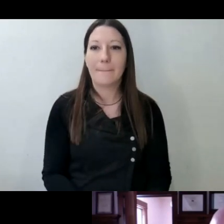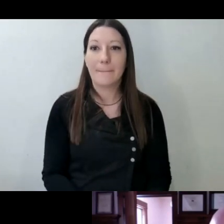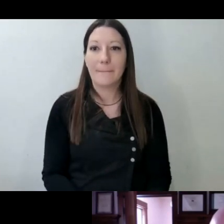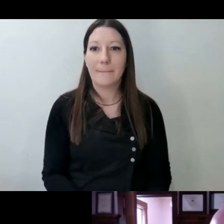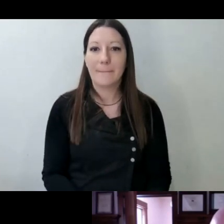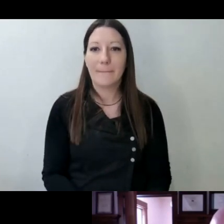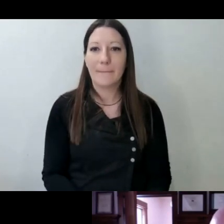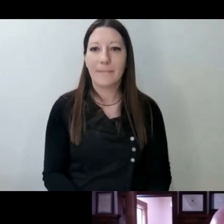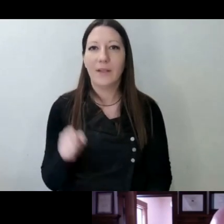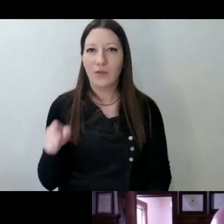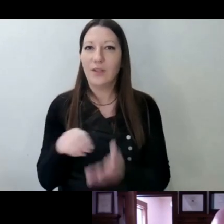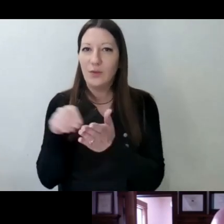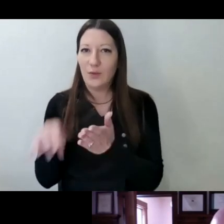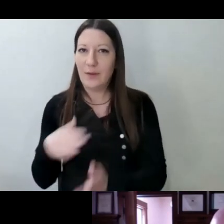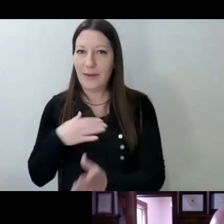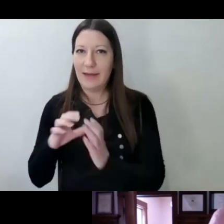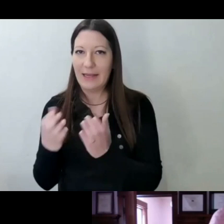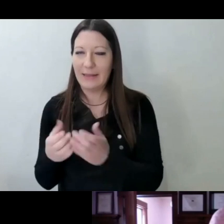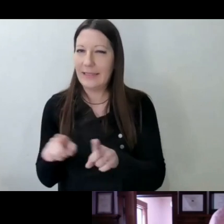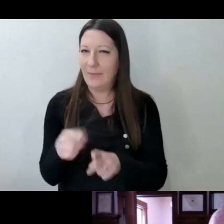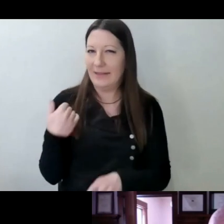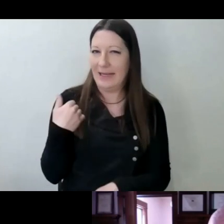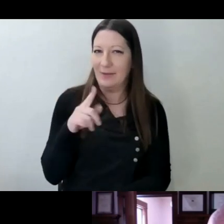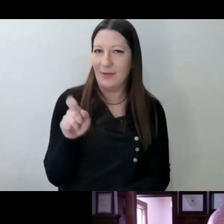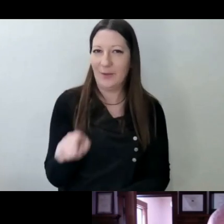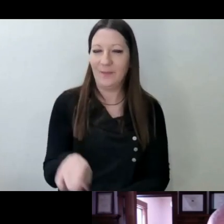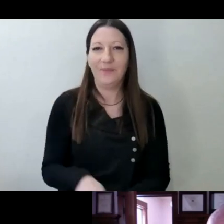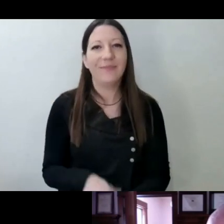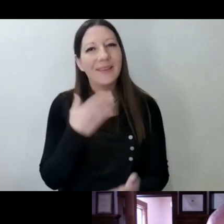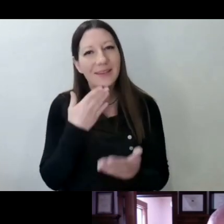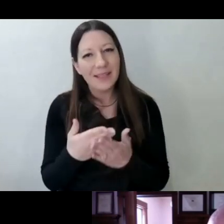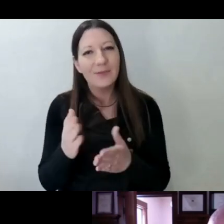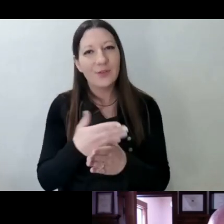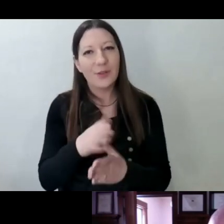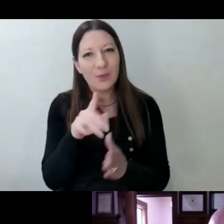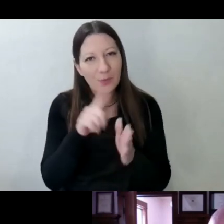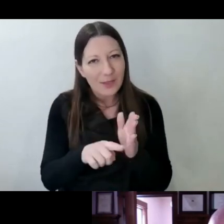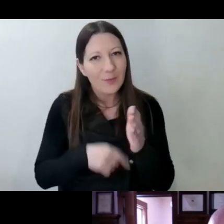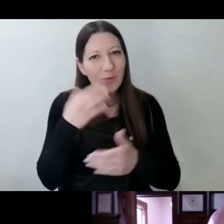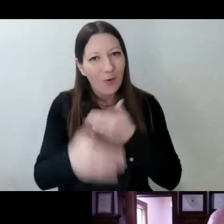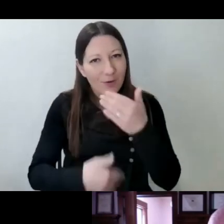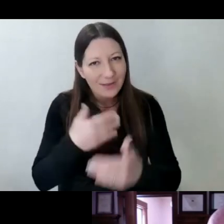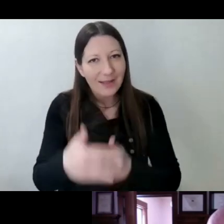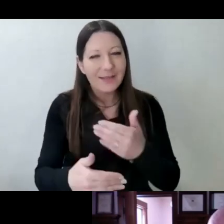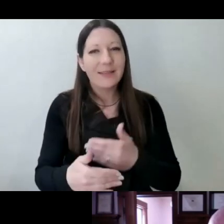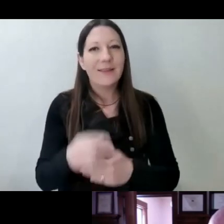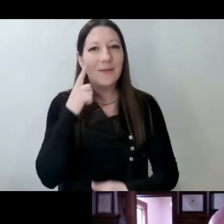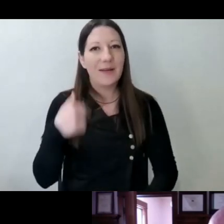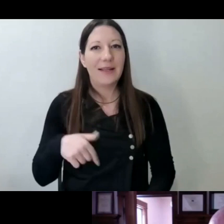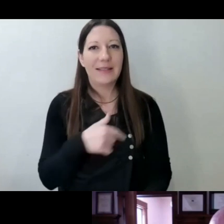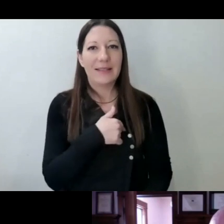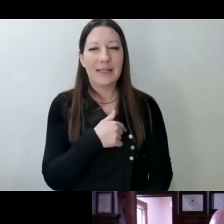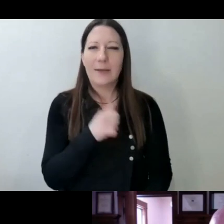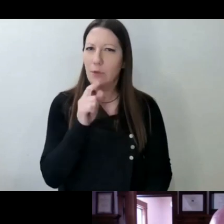Annalise earlier. Thank you for sharing your research and process with us. I'm not sure if this is in the scope of your project,